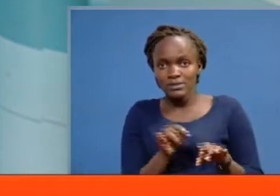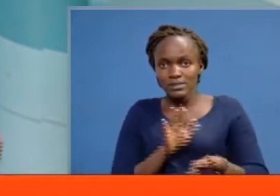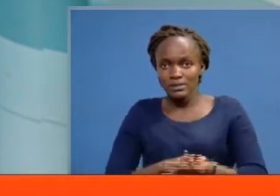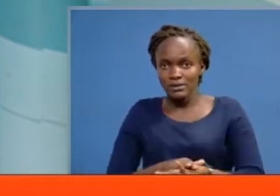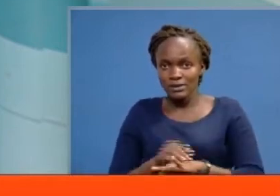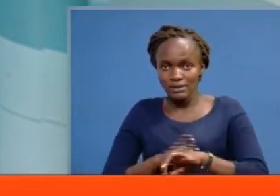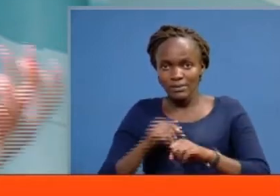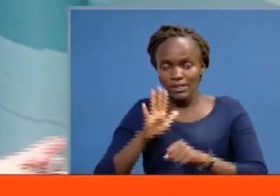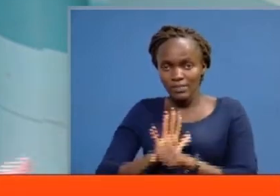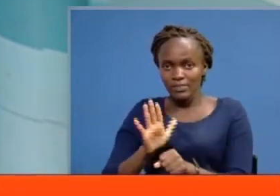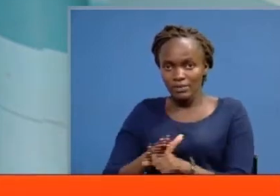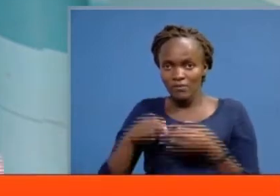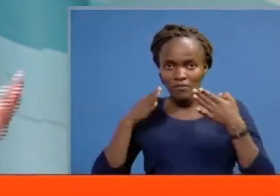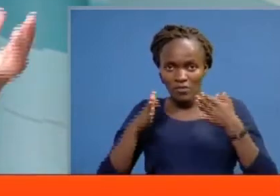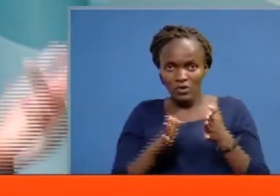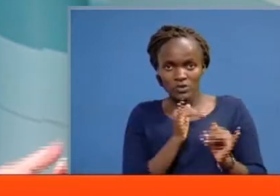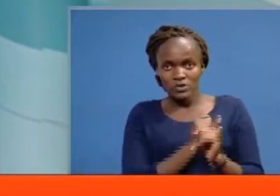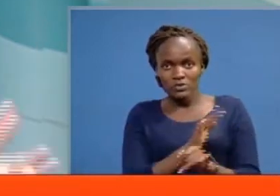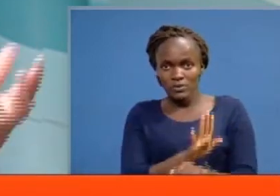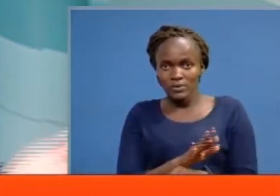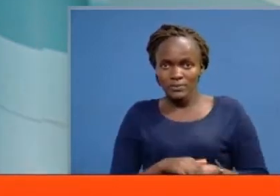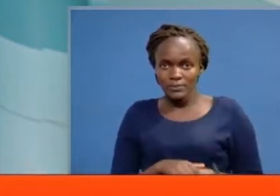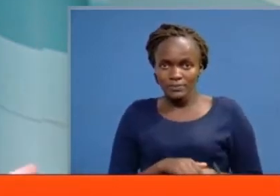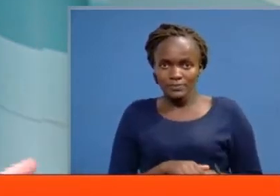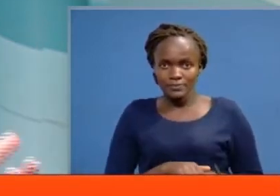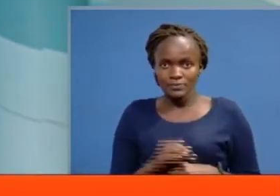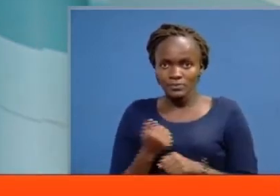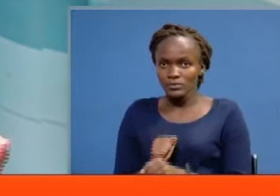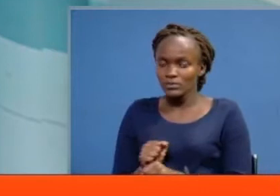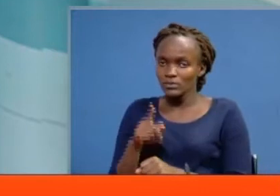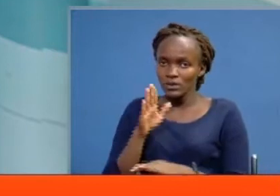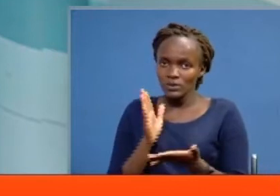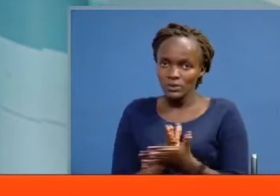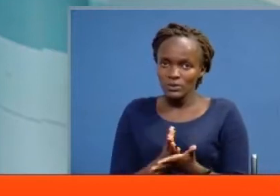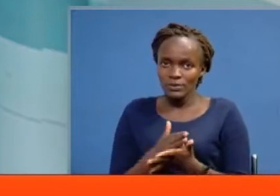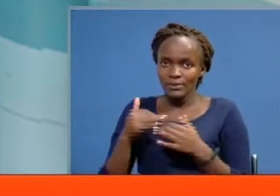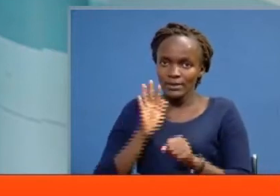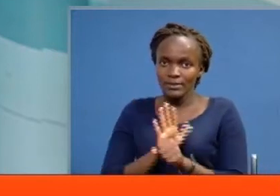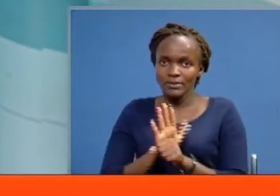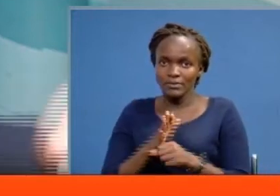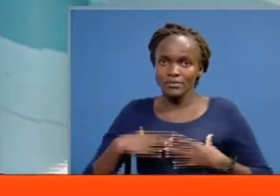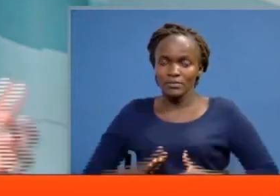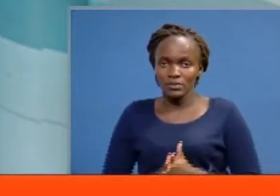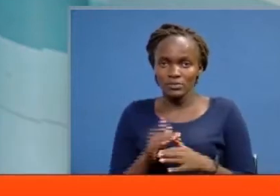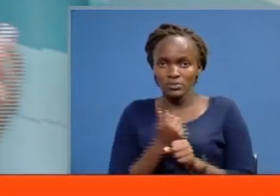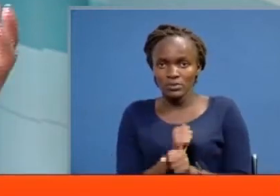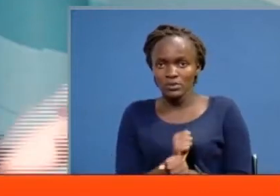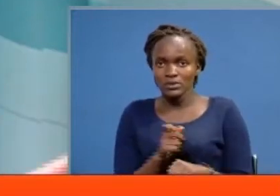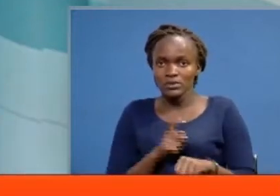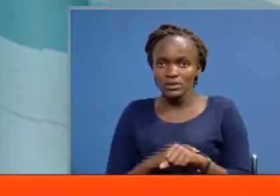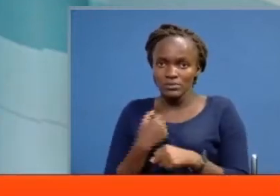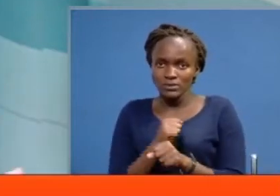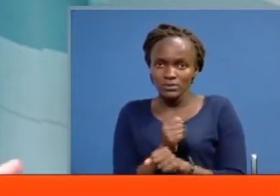then again, I can't say you can't make friends in the workplace, because a lot of my friends to date are people that I met when I